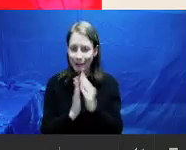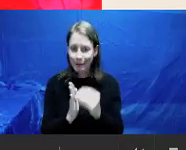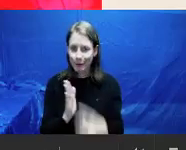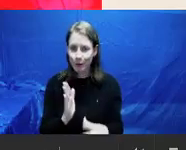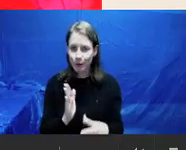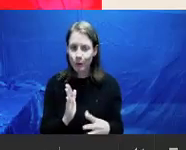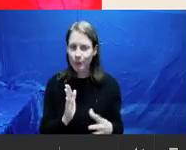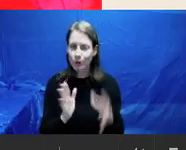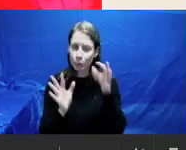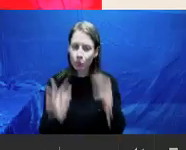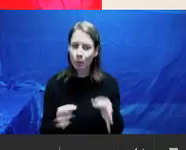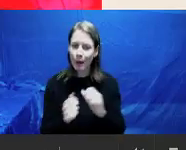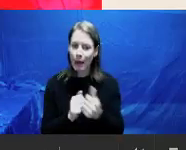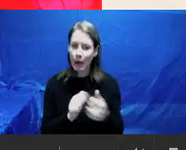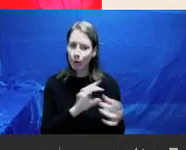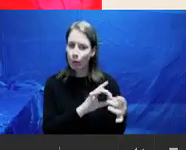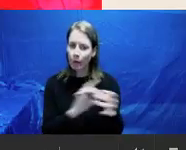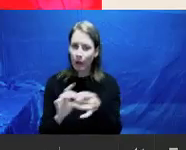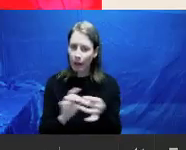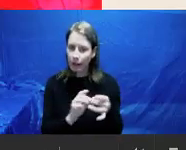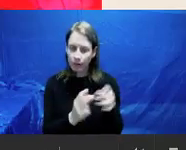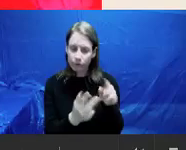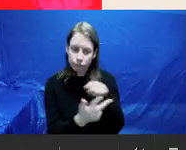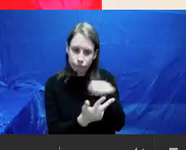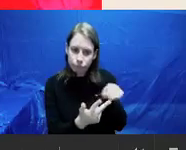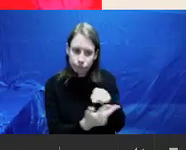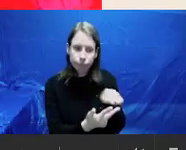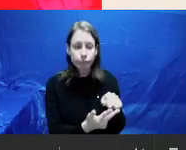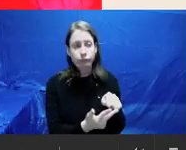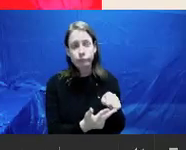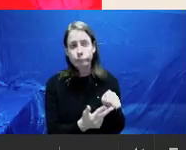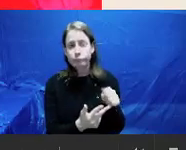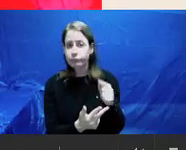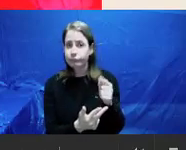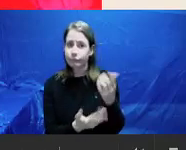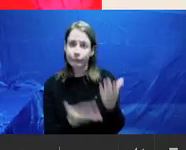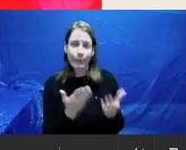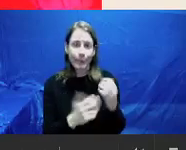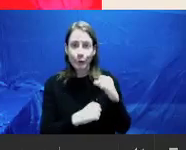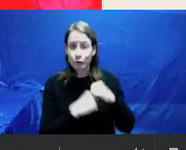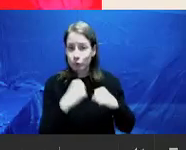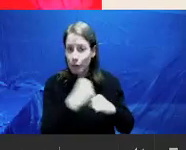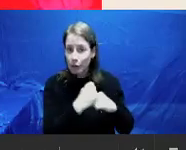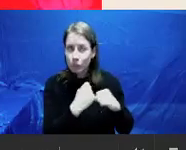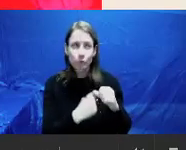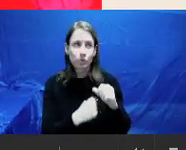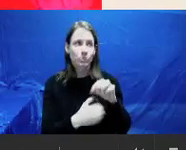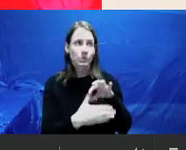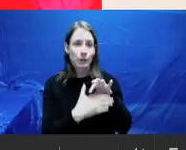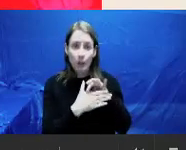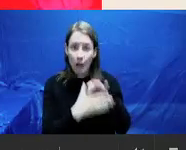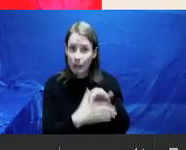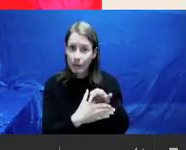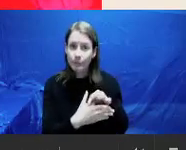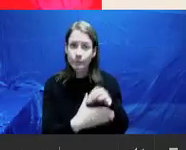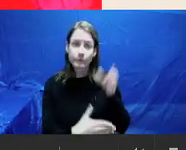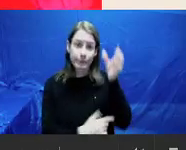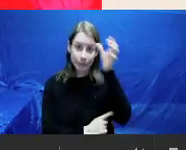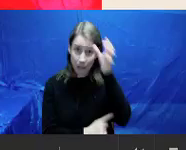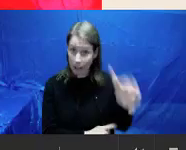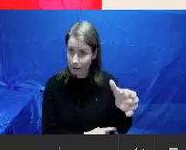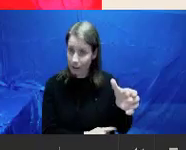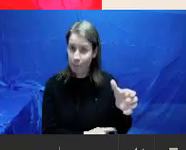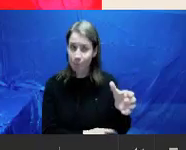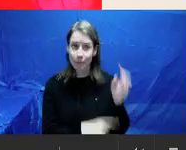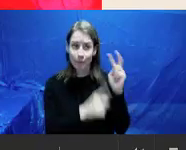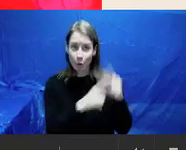texts, either in terms of structure, in terms of vocabulary, in terms of content, in terms of concept, they're going